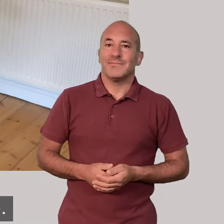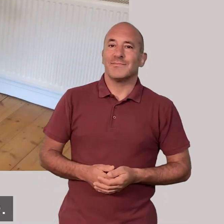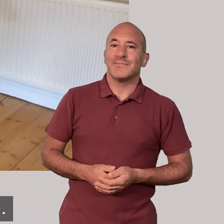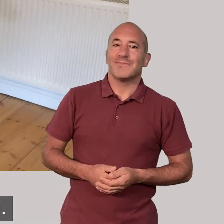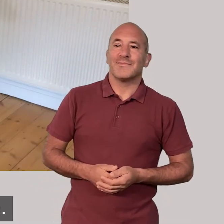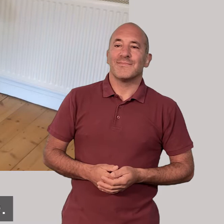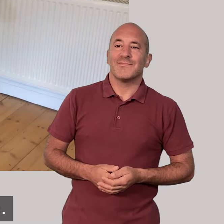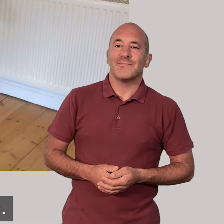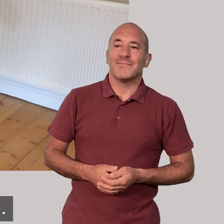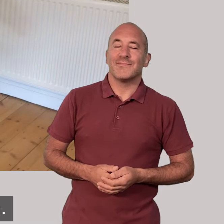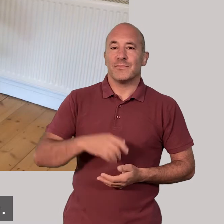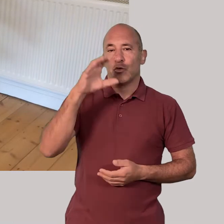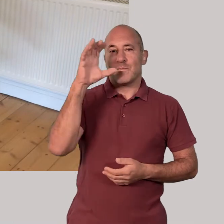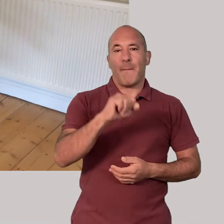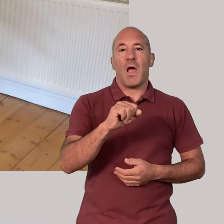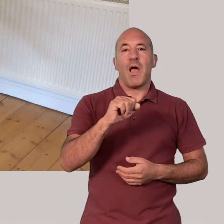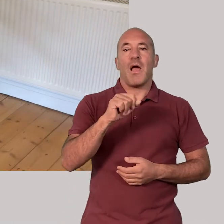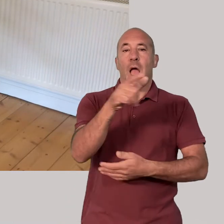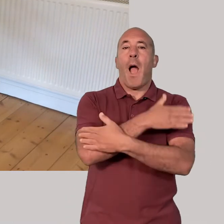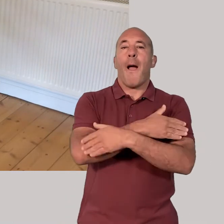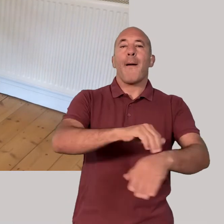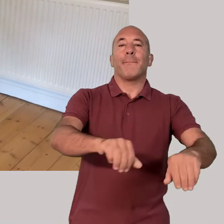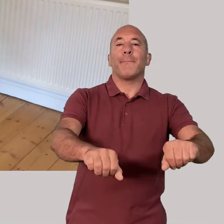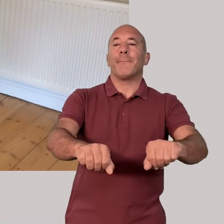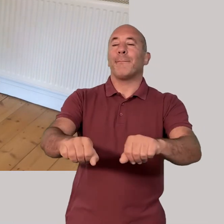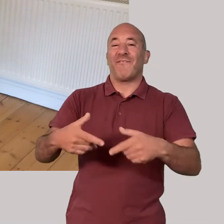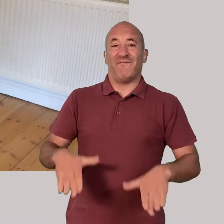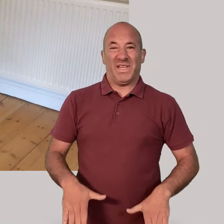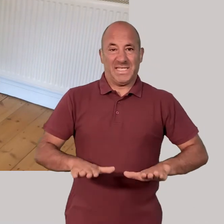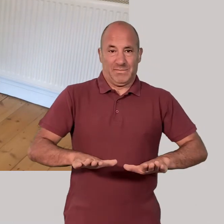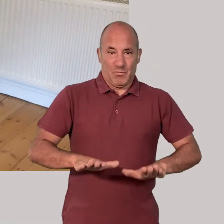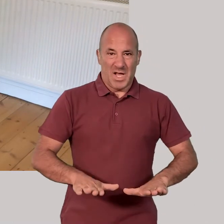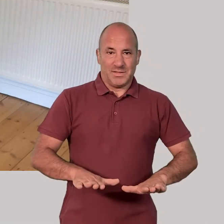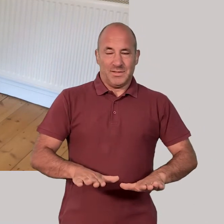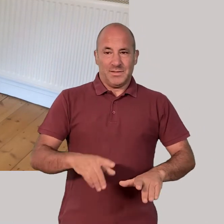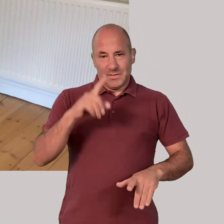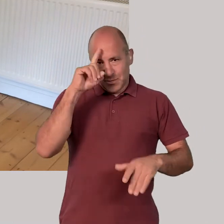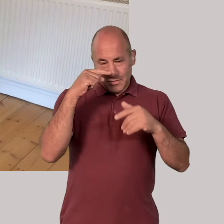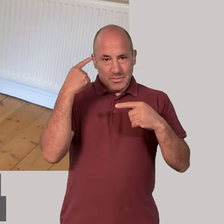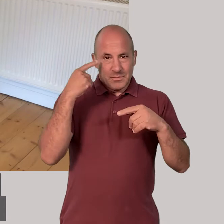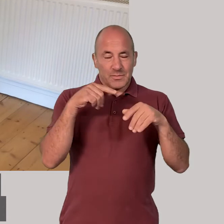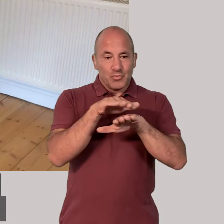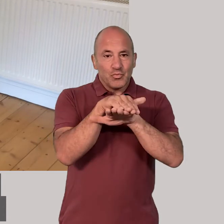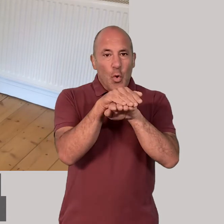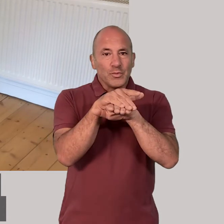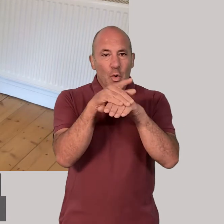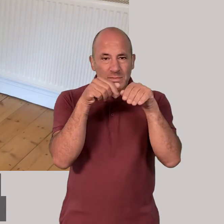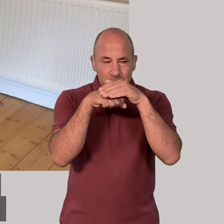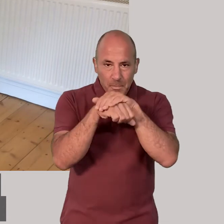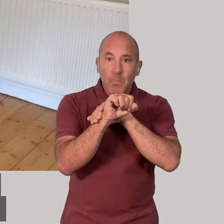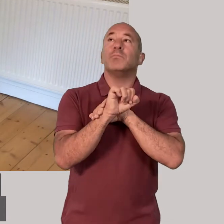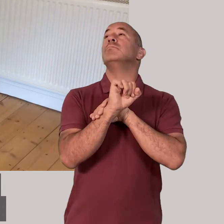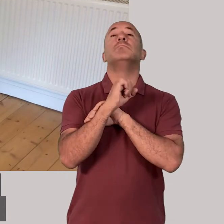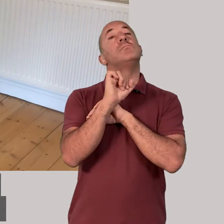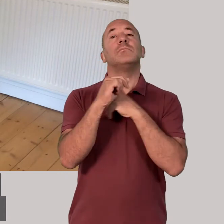side. And don't forget, as you're taking your arms to the side, press down with your